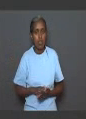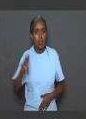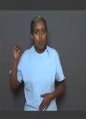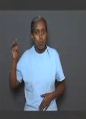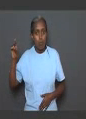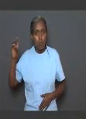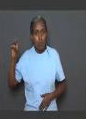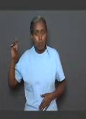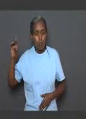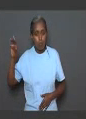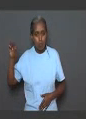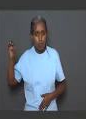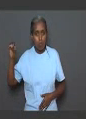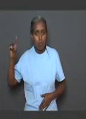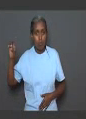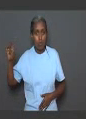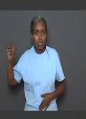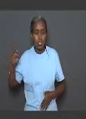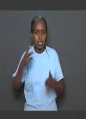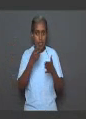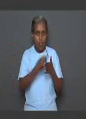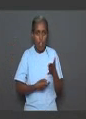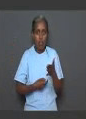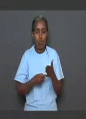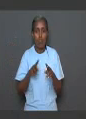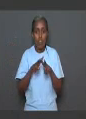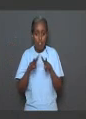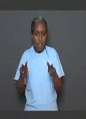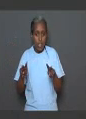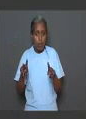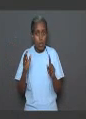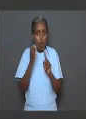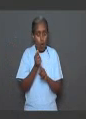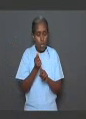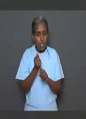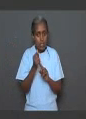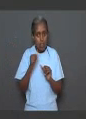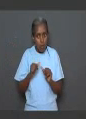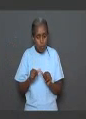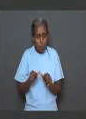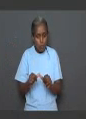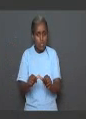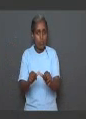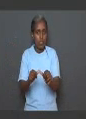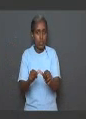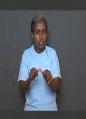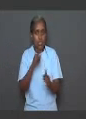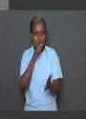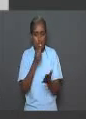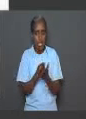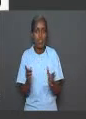value of the variable that occurs most frequently in a data set.